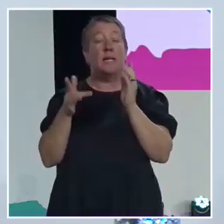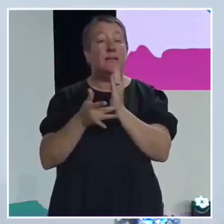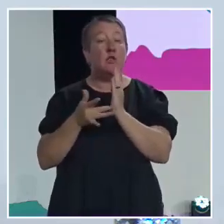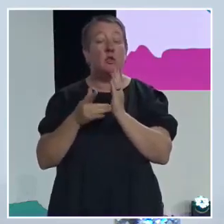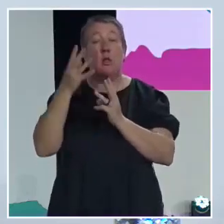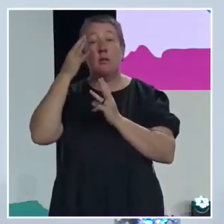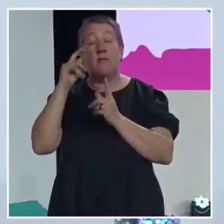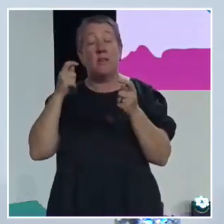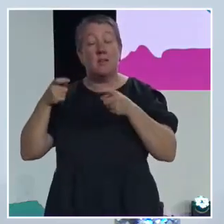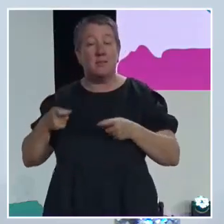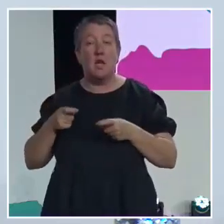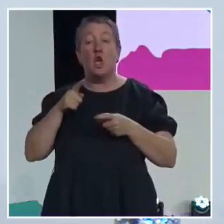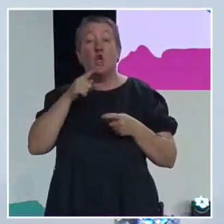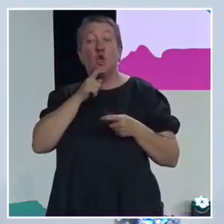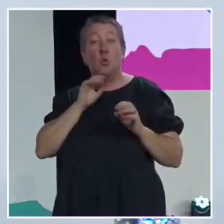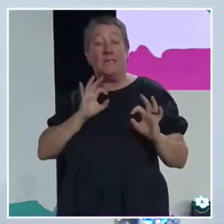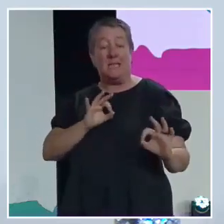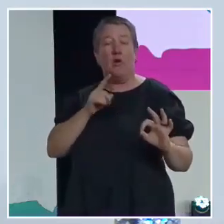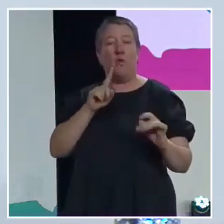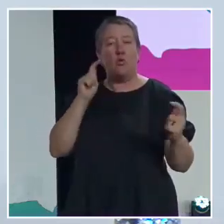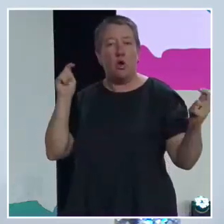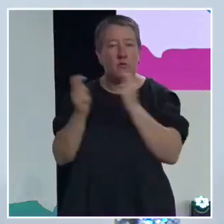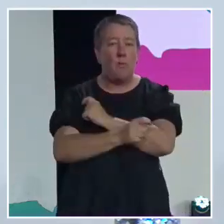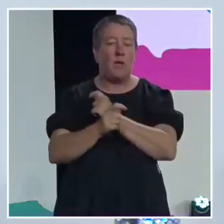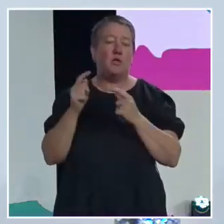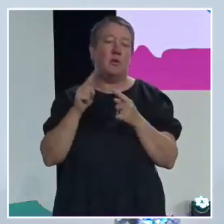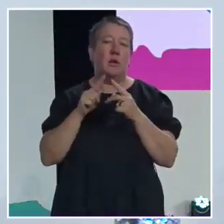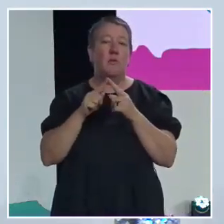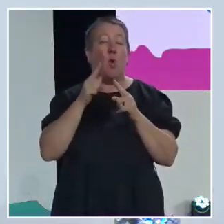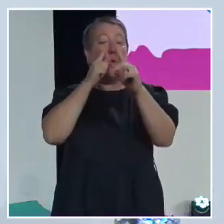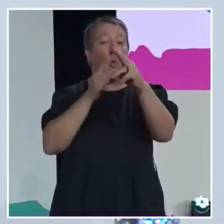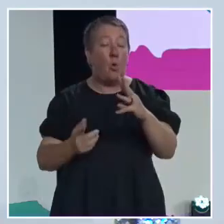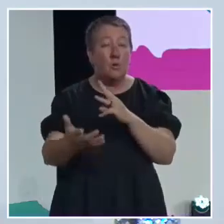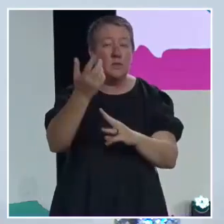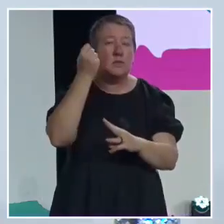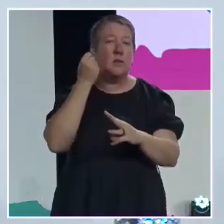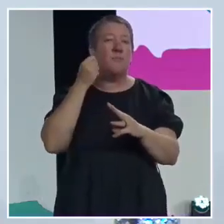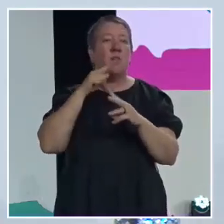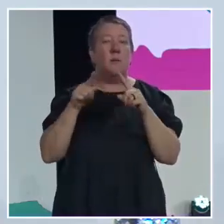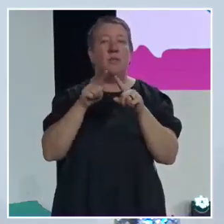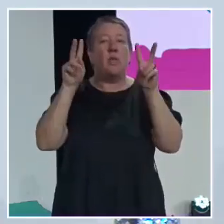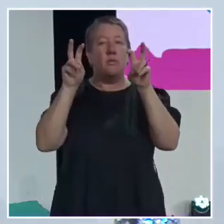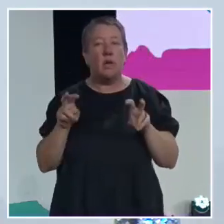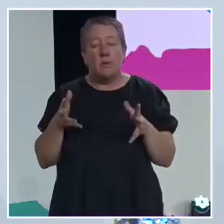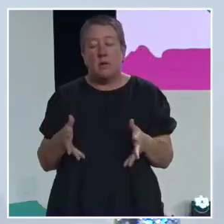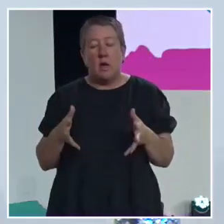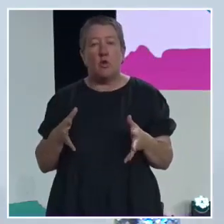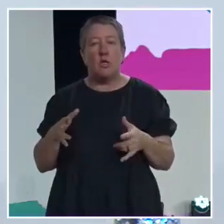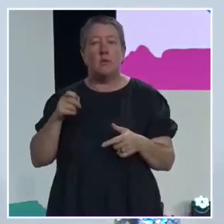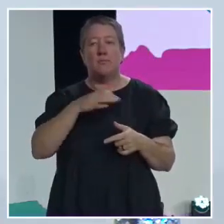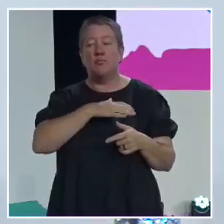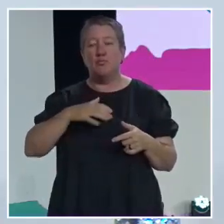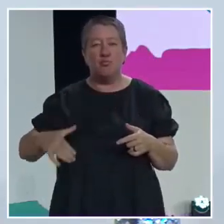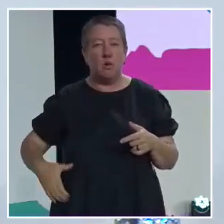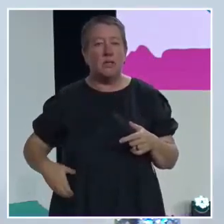used for transformation, for reaching goals, the COP goals, but also these 3 themes that the current presidency of the G20 has put out